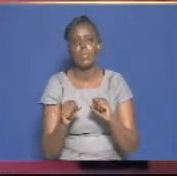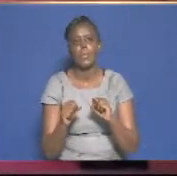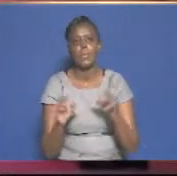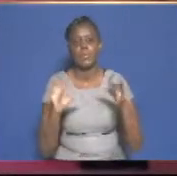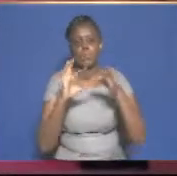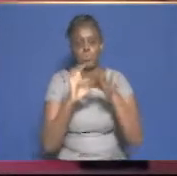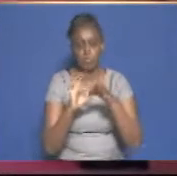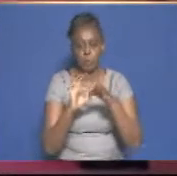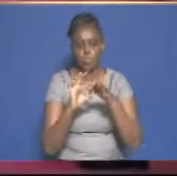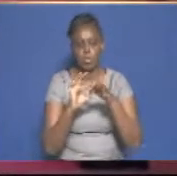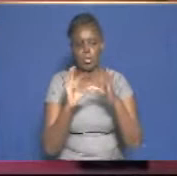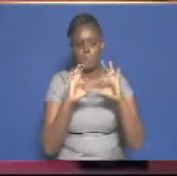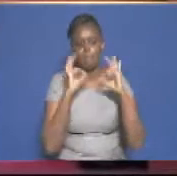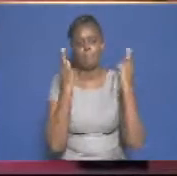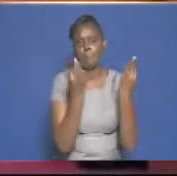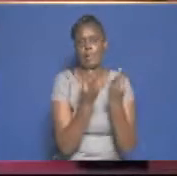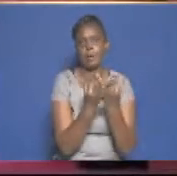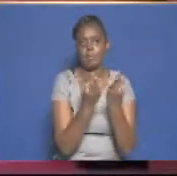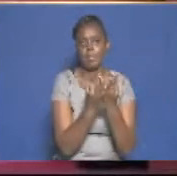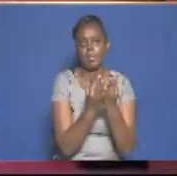join the family